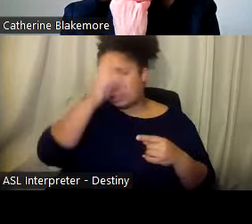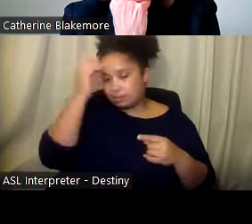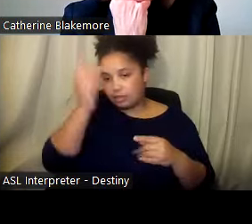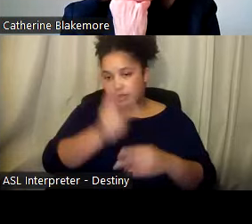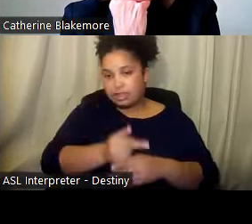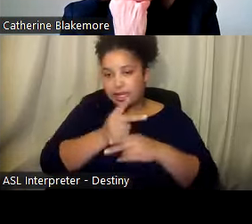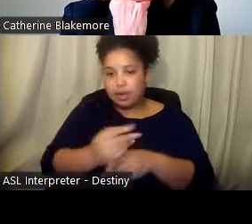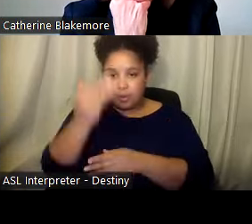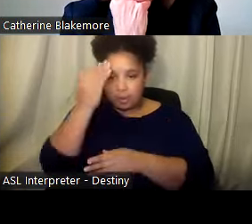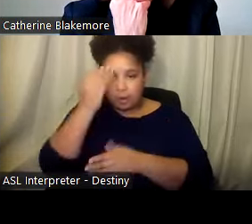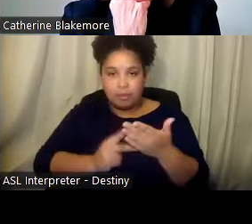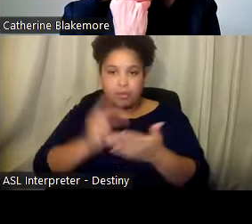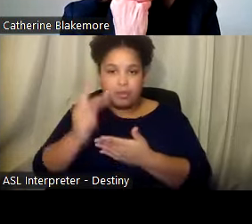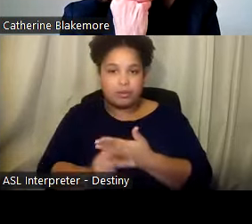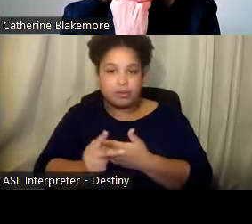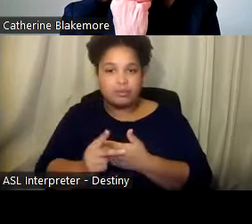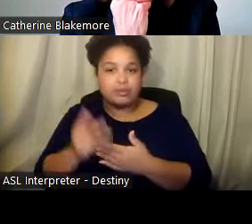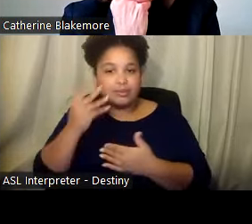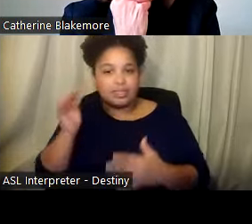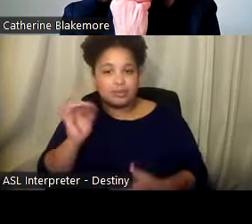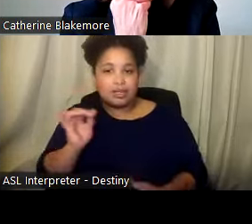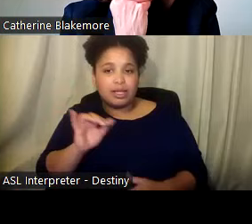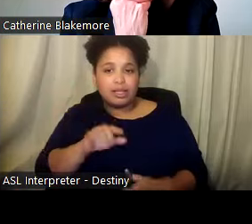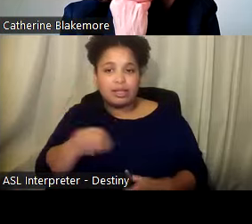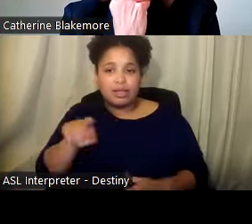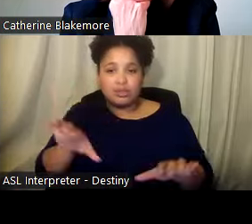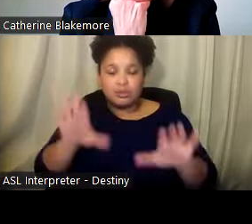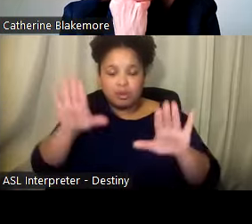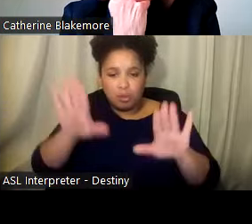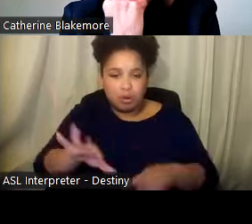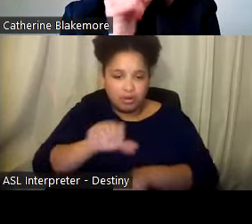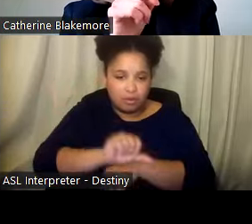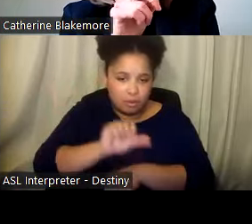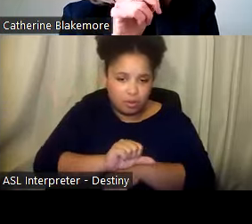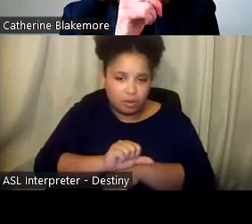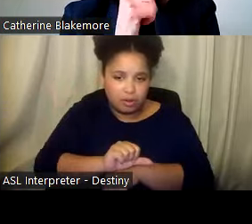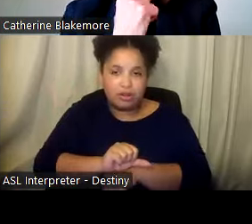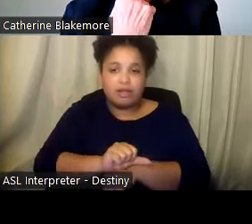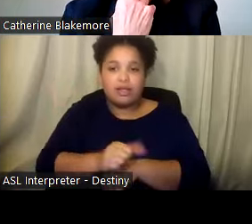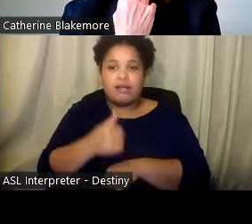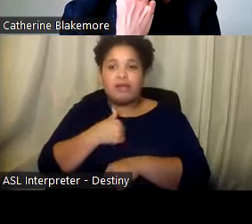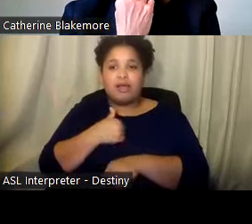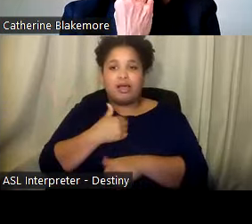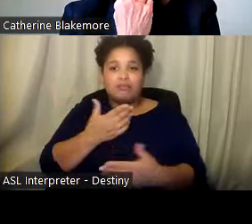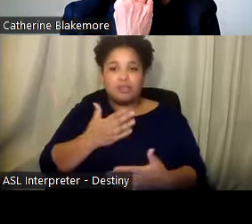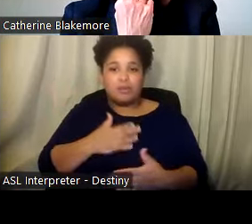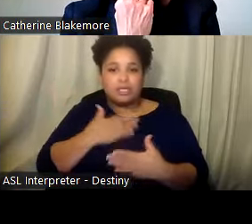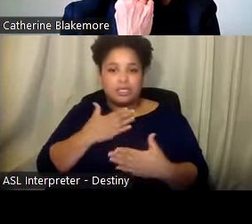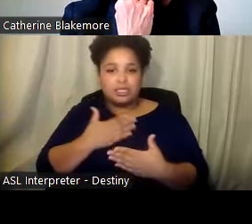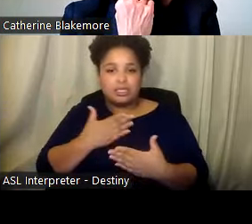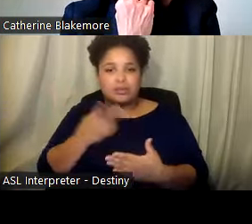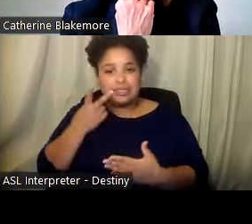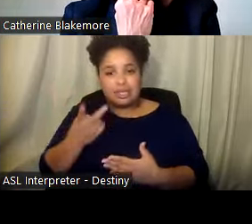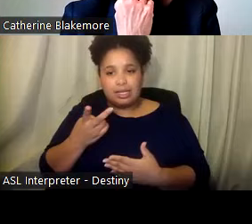Aware program. It sounds like they're doing wonderful work, and I'm so pleased to see that that's being